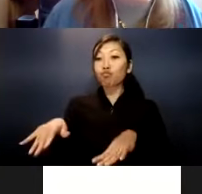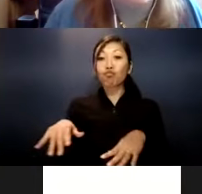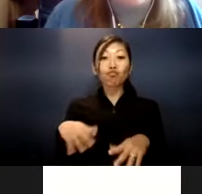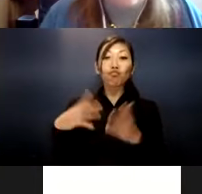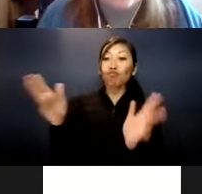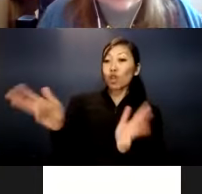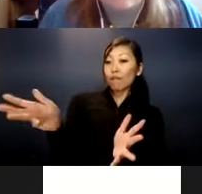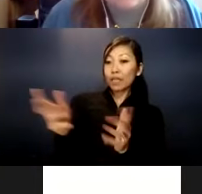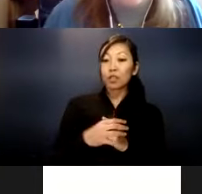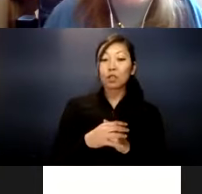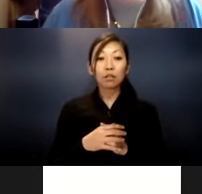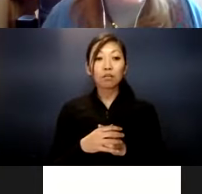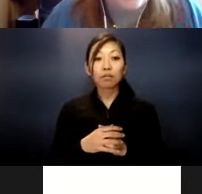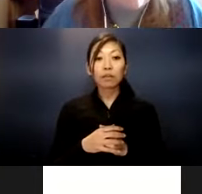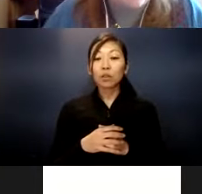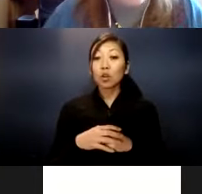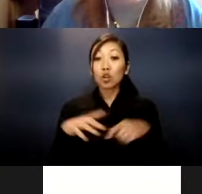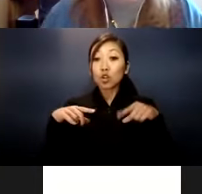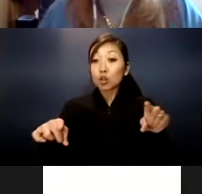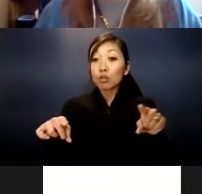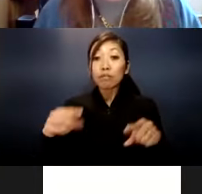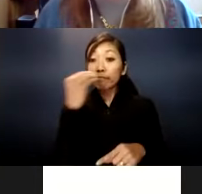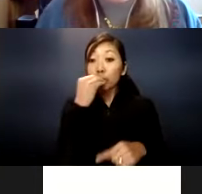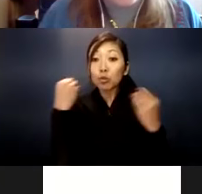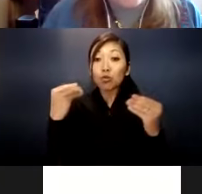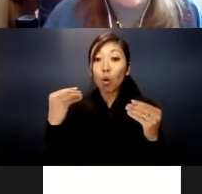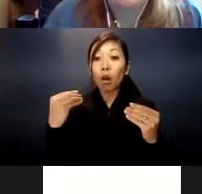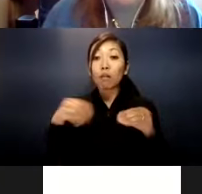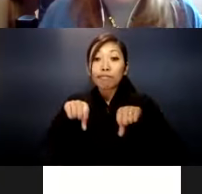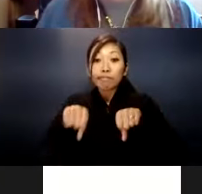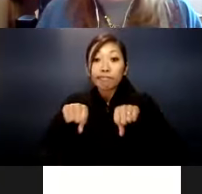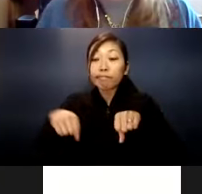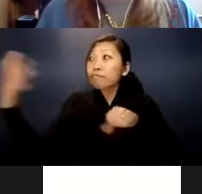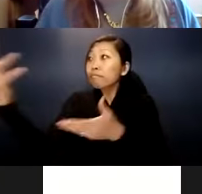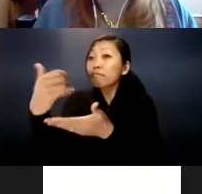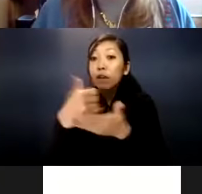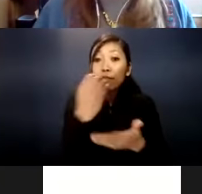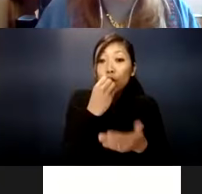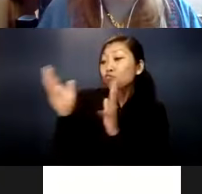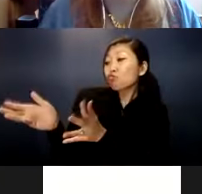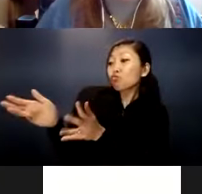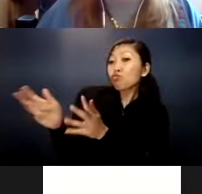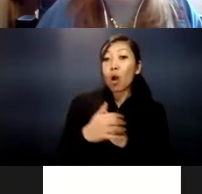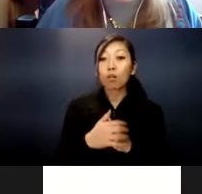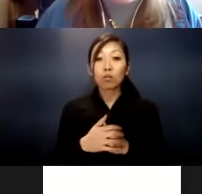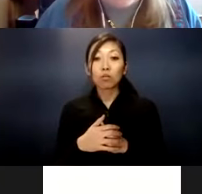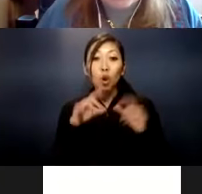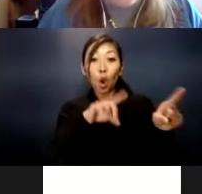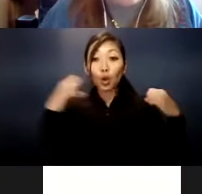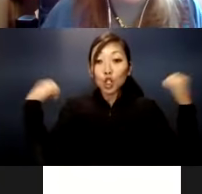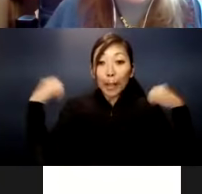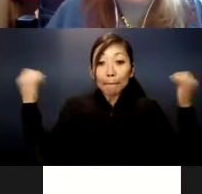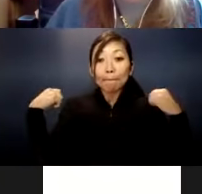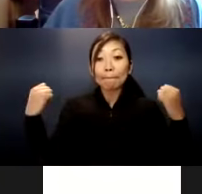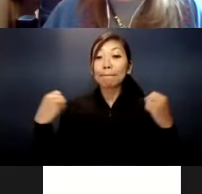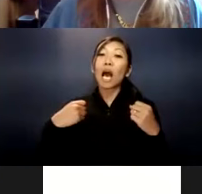Like you can have these conversations while grocery shopping or at the gym, or just do something really fun and